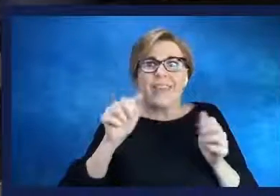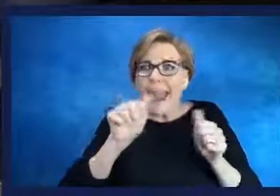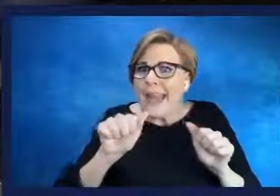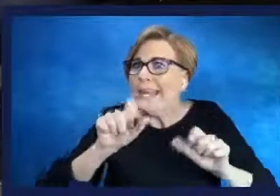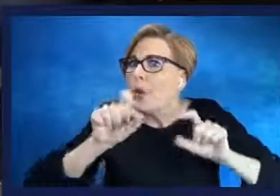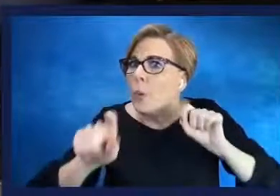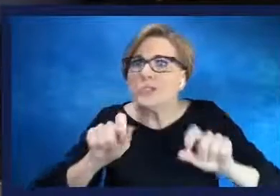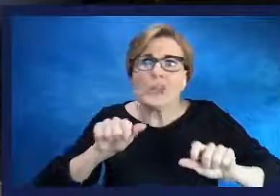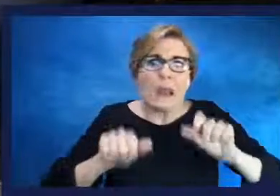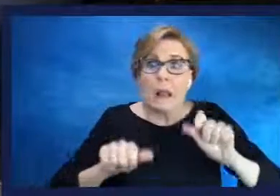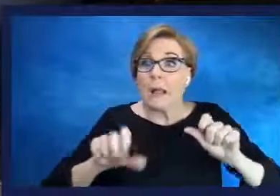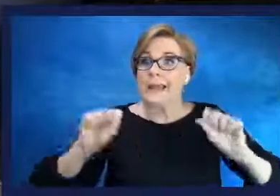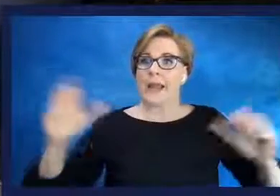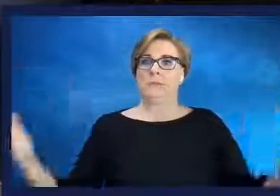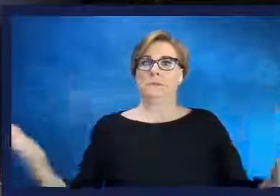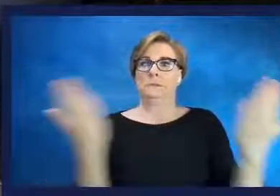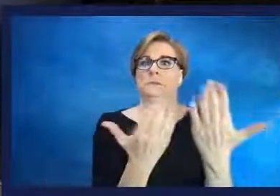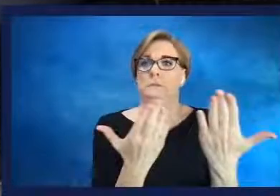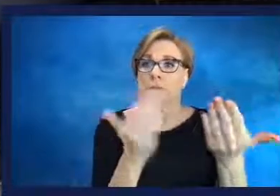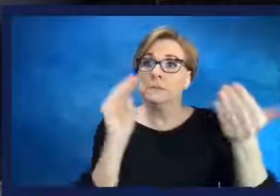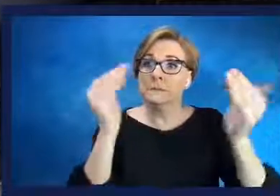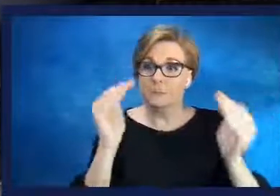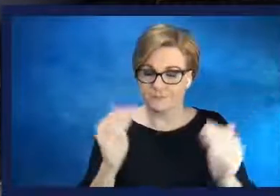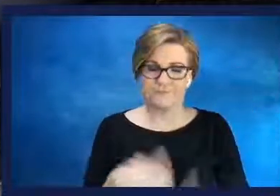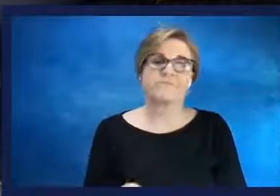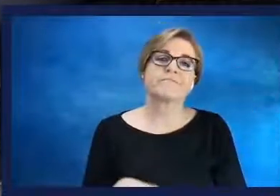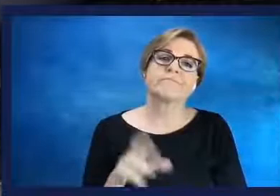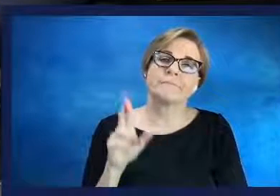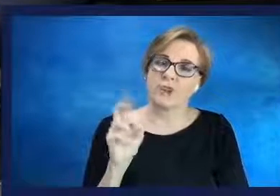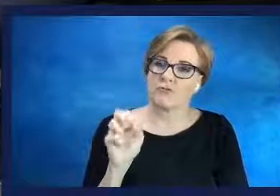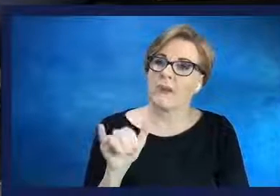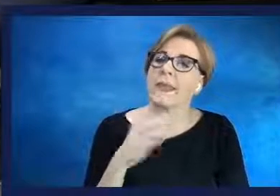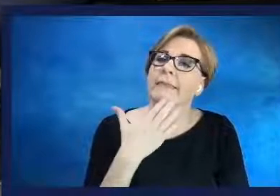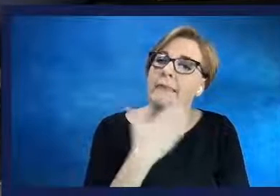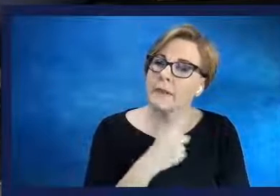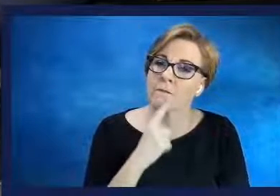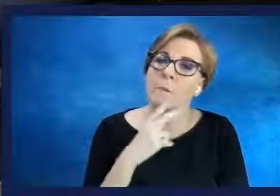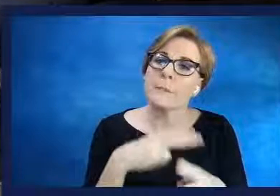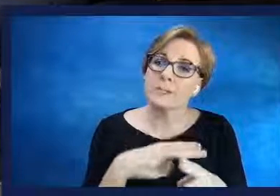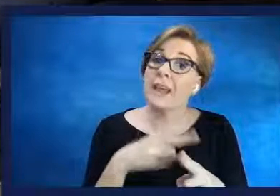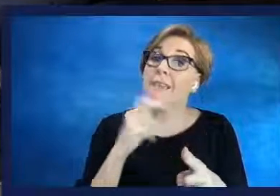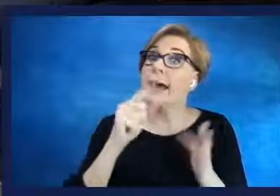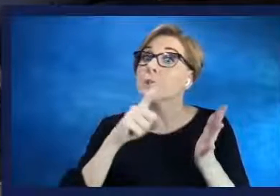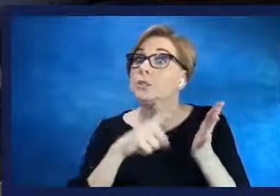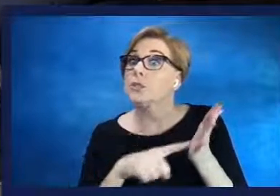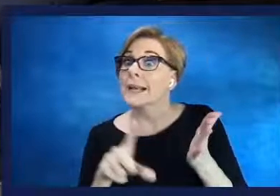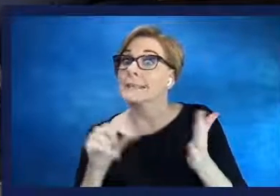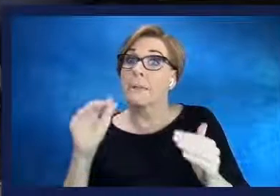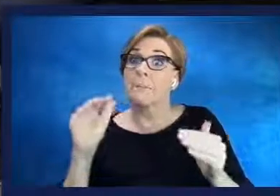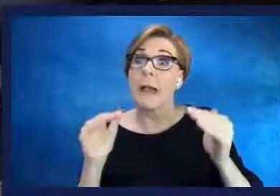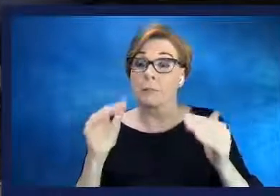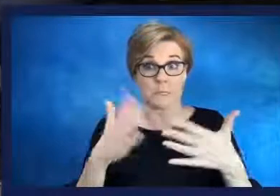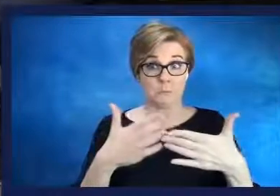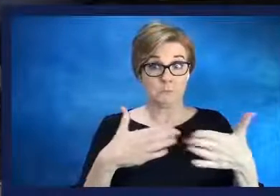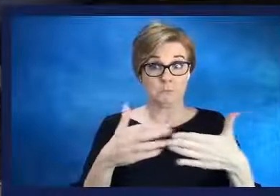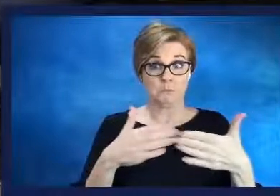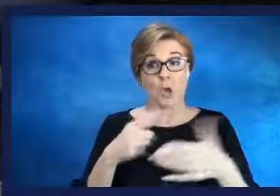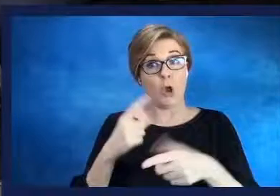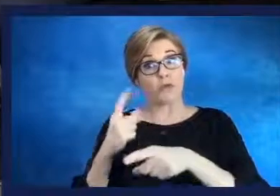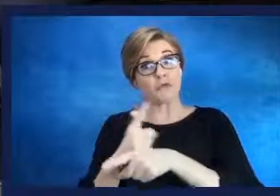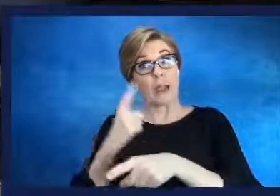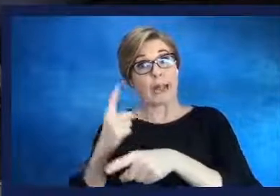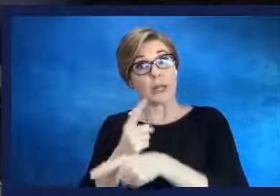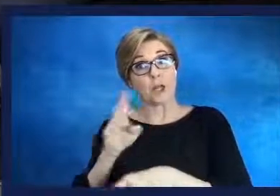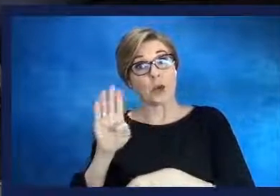for all duplicated ballots. Yes, So thank you right. for bringing that up, so that for that checks and balances, whether it's a regular ballot that's been damaged that needs to be duplicated, those